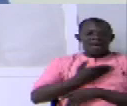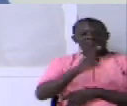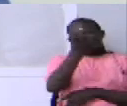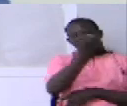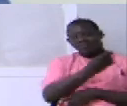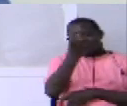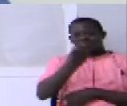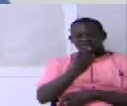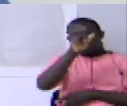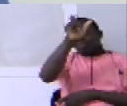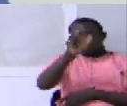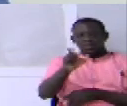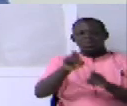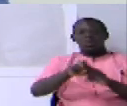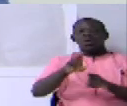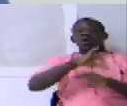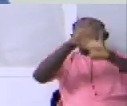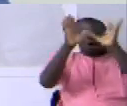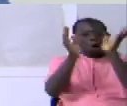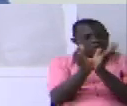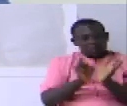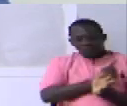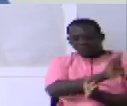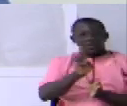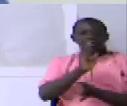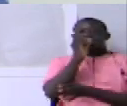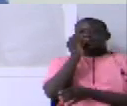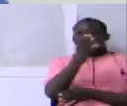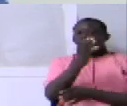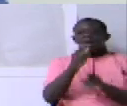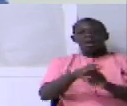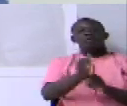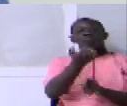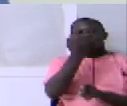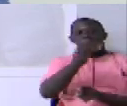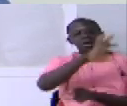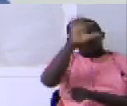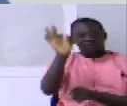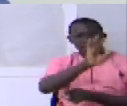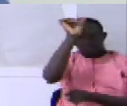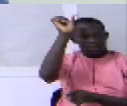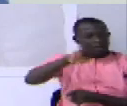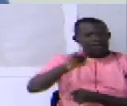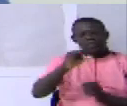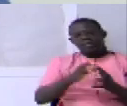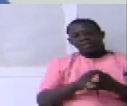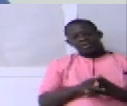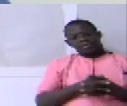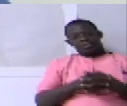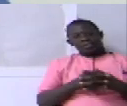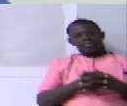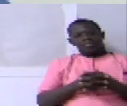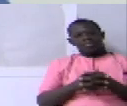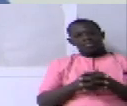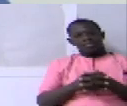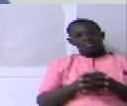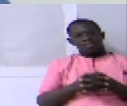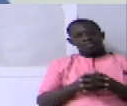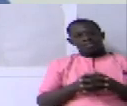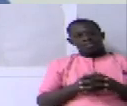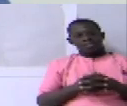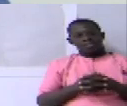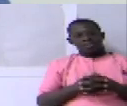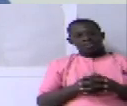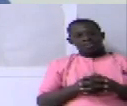thieves, they all say the food is terrible. Sumulu menu ye soronge na ta jang wulu be ko wo domoro sangara bale